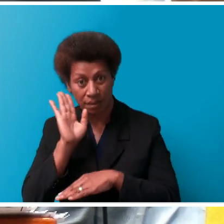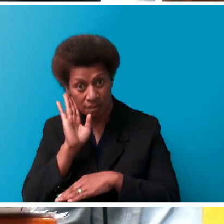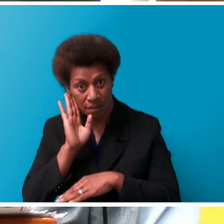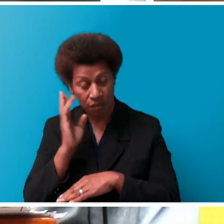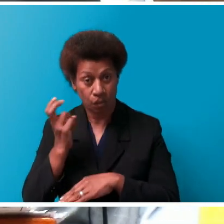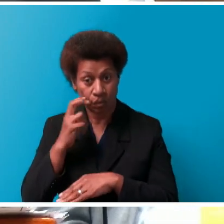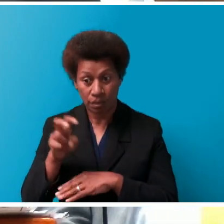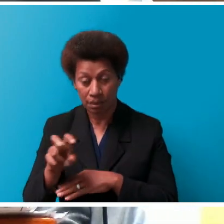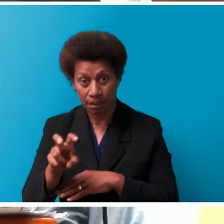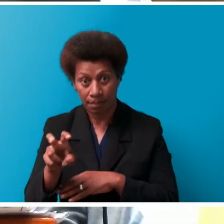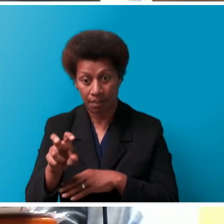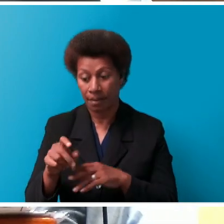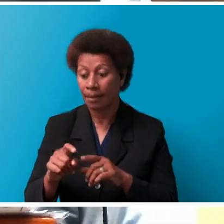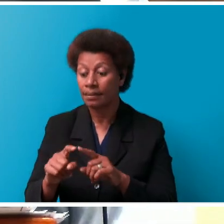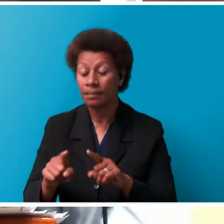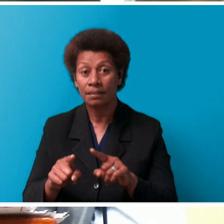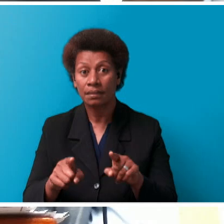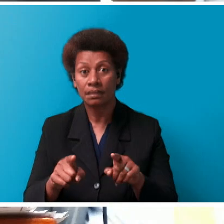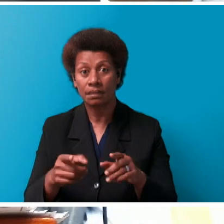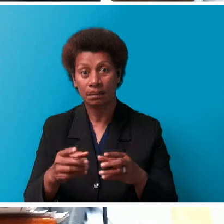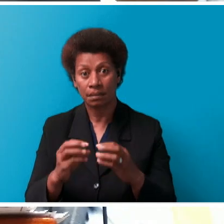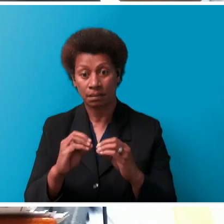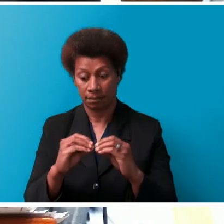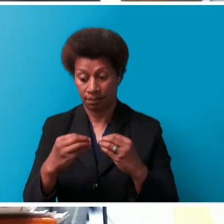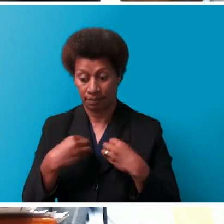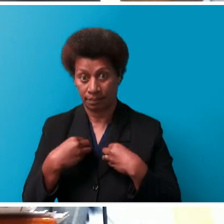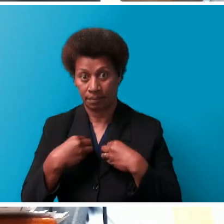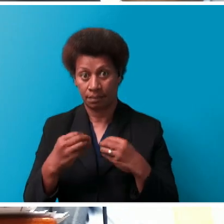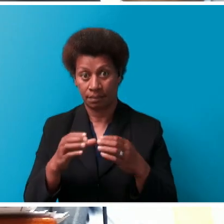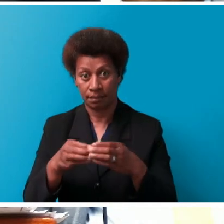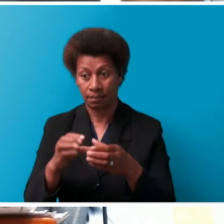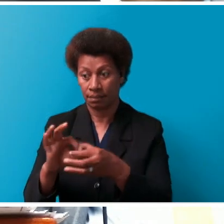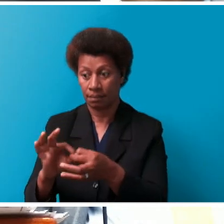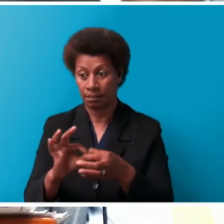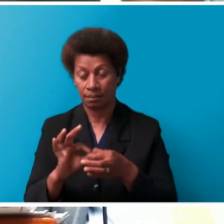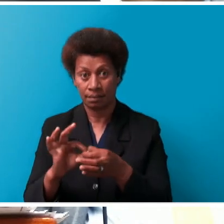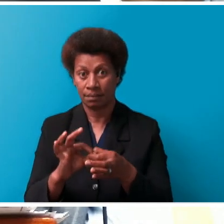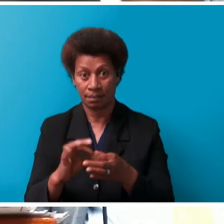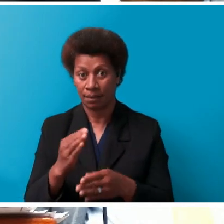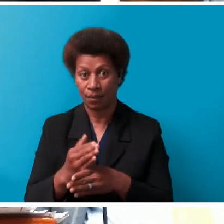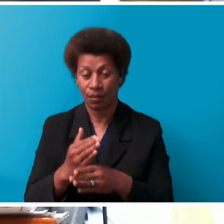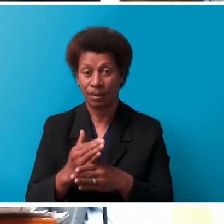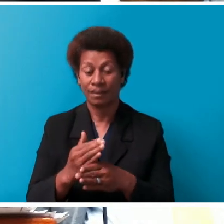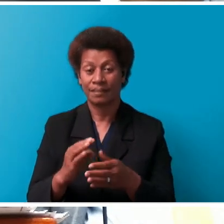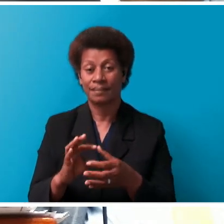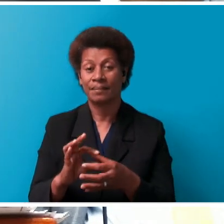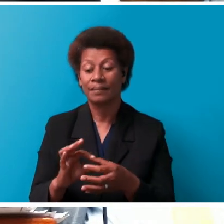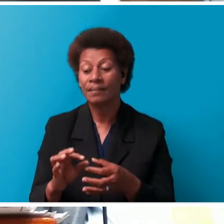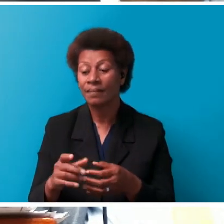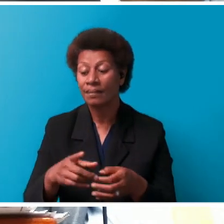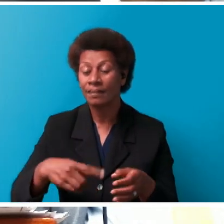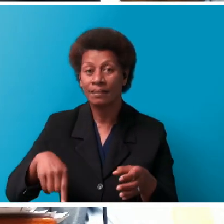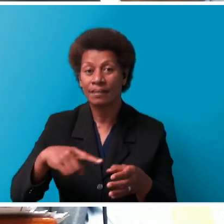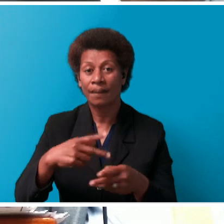and also the various stakeholders, and have worked closely with them in terms of progressing this